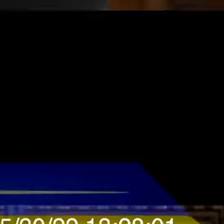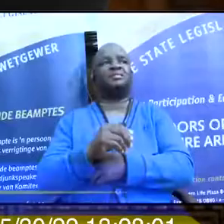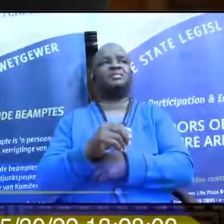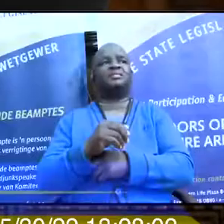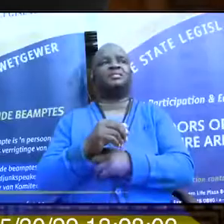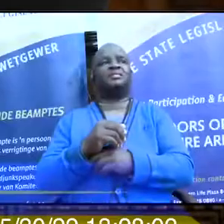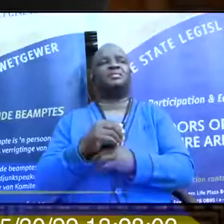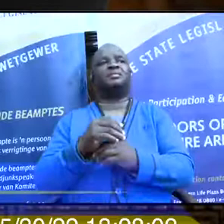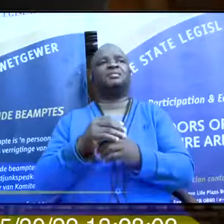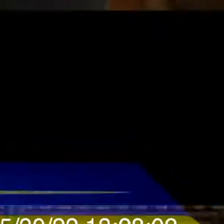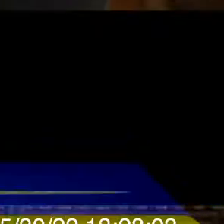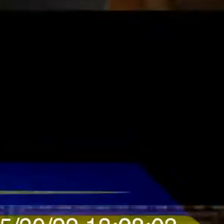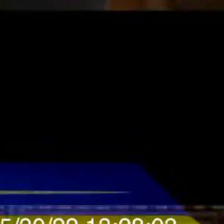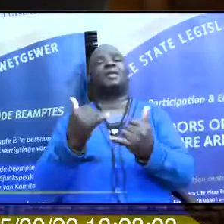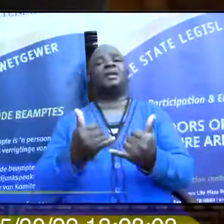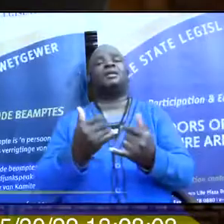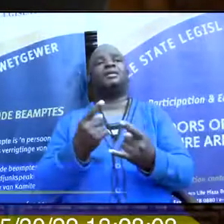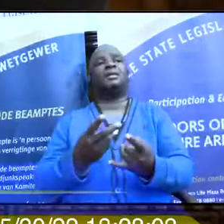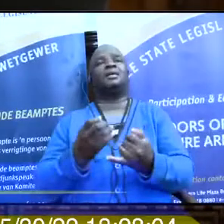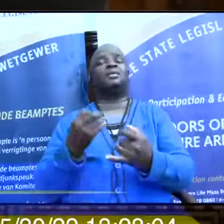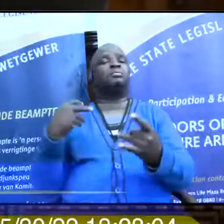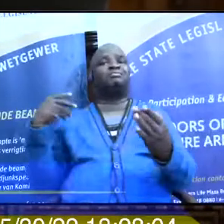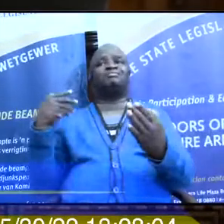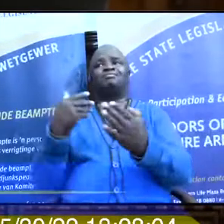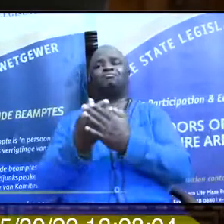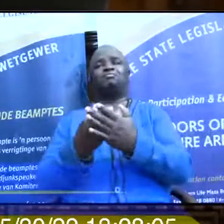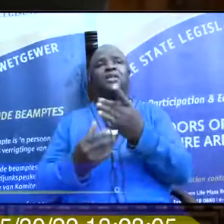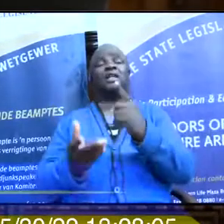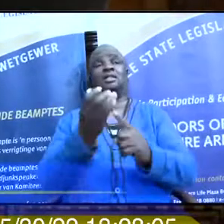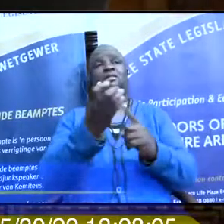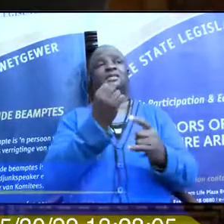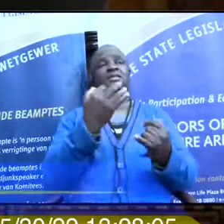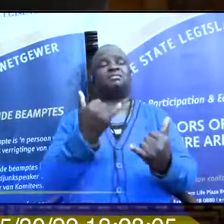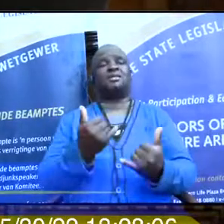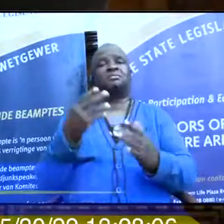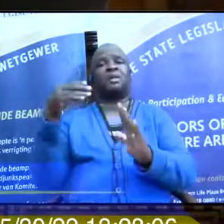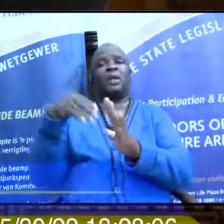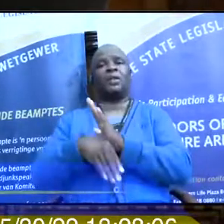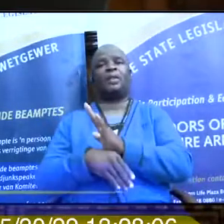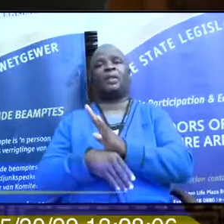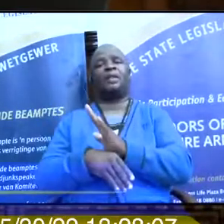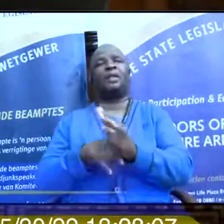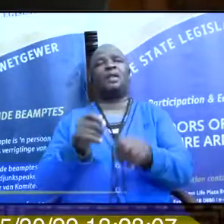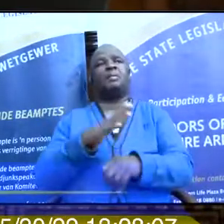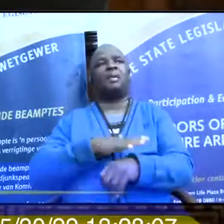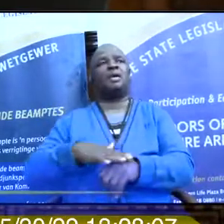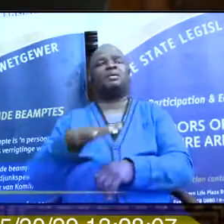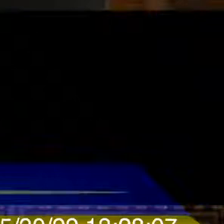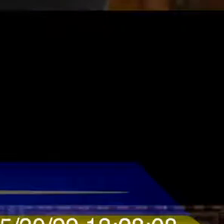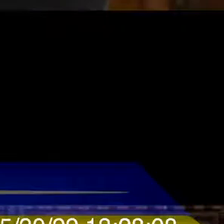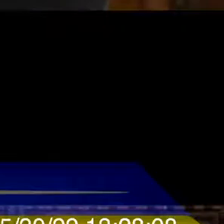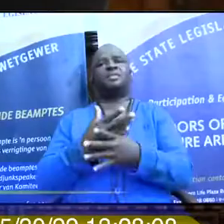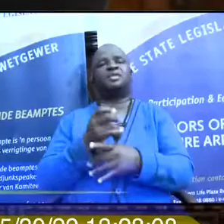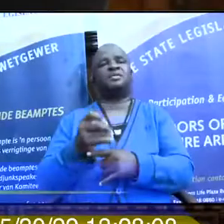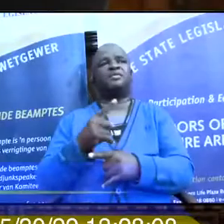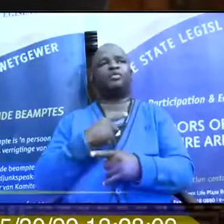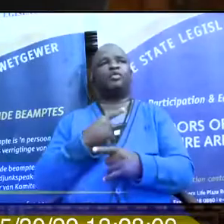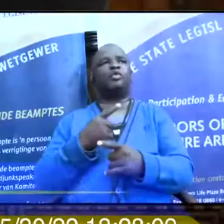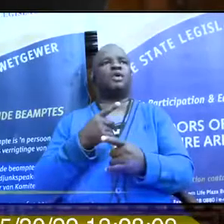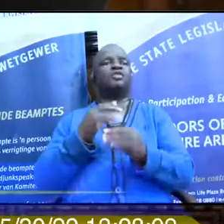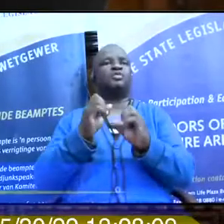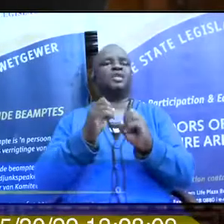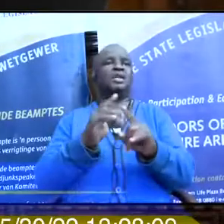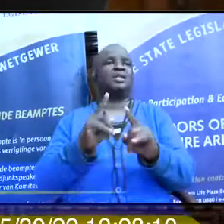we are regressing on the gains we had as workers conditions of service for education in township